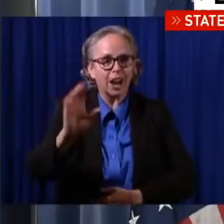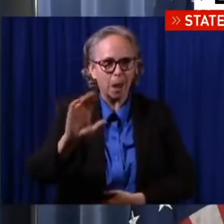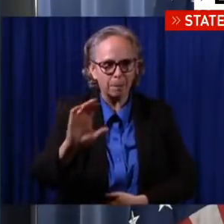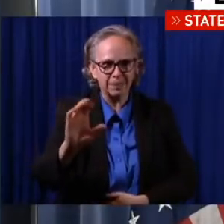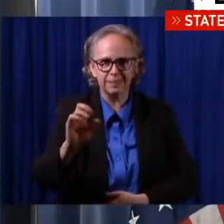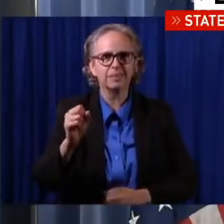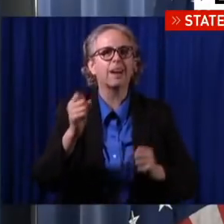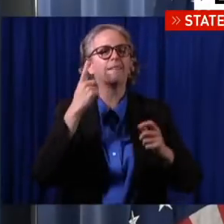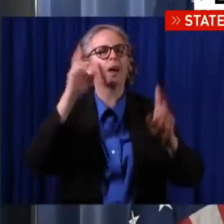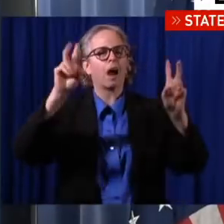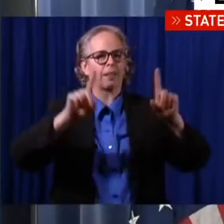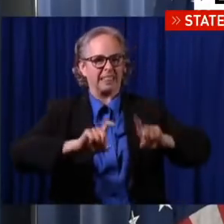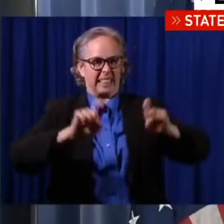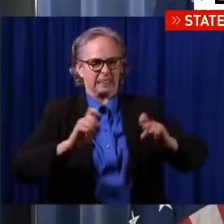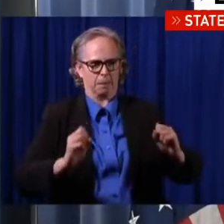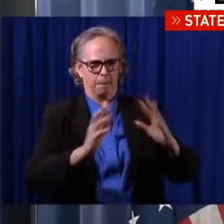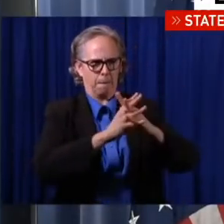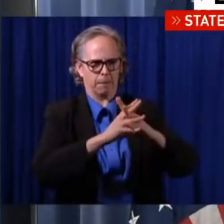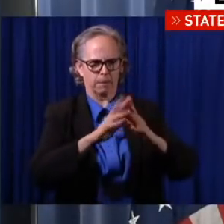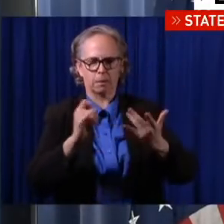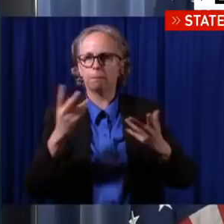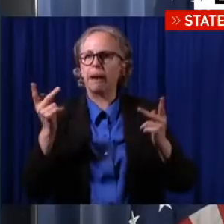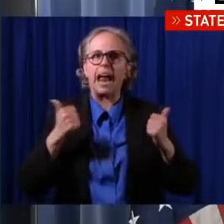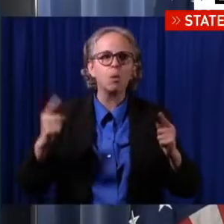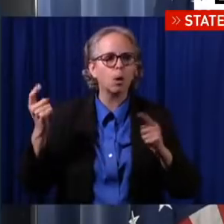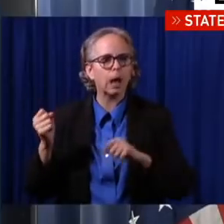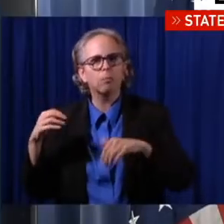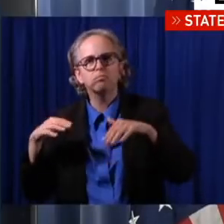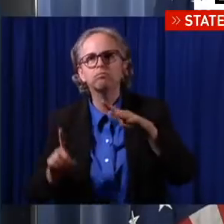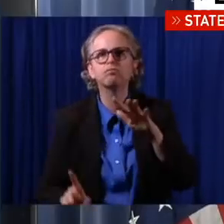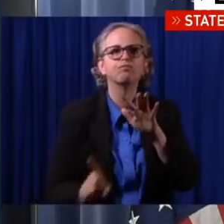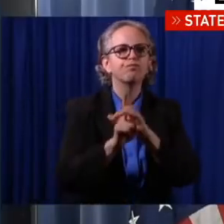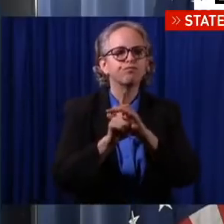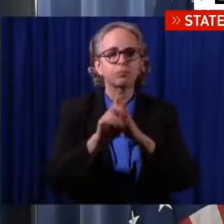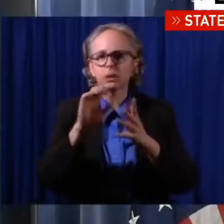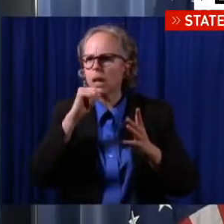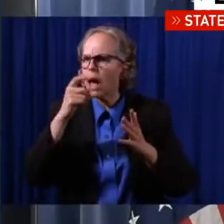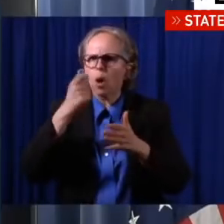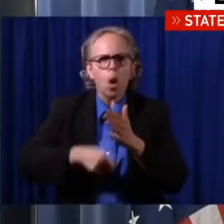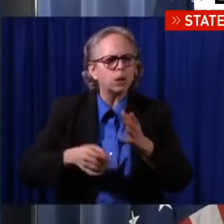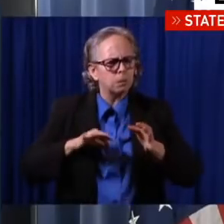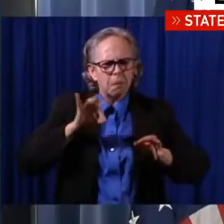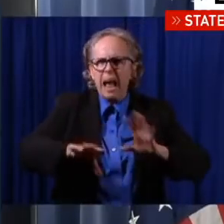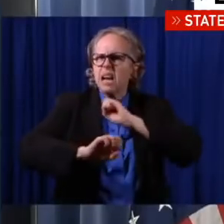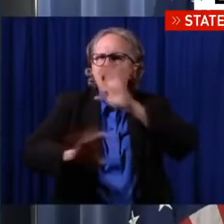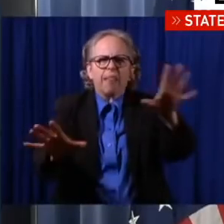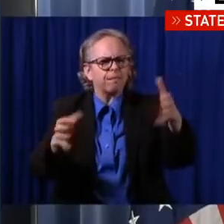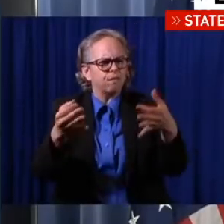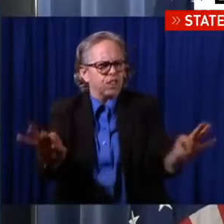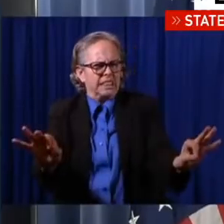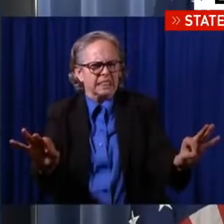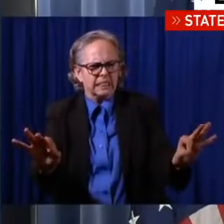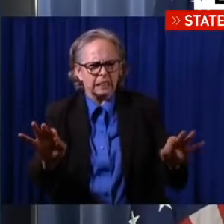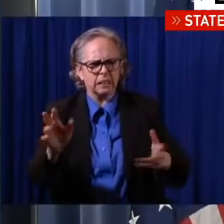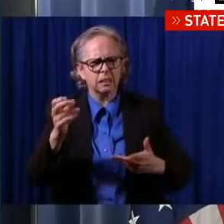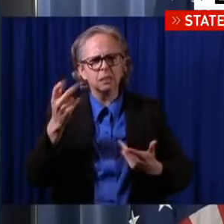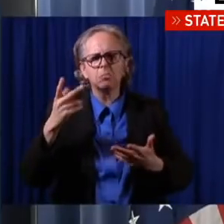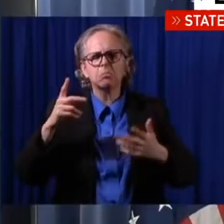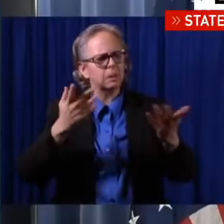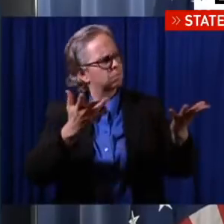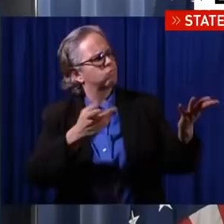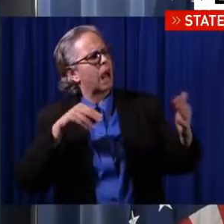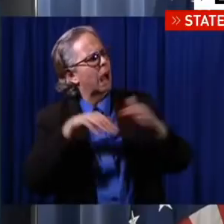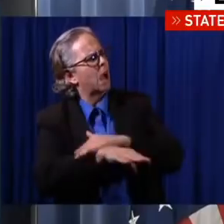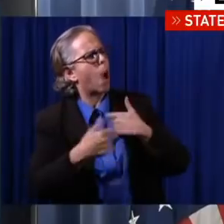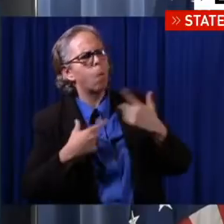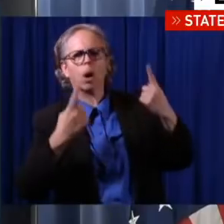get COVID-19 testing. They can get it at no cost to them, and anyone can get the testing. People also